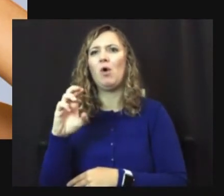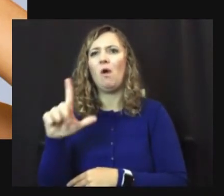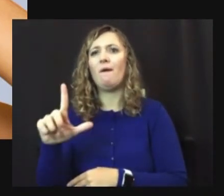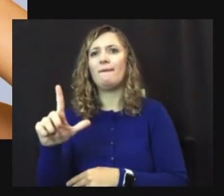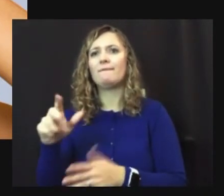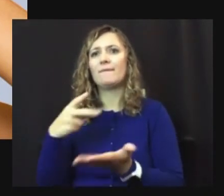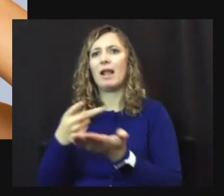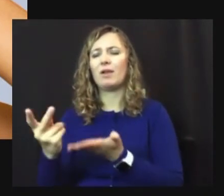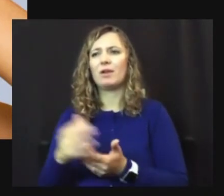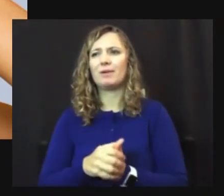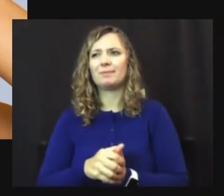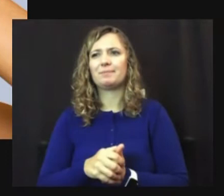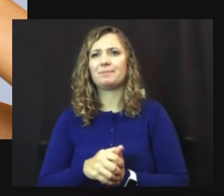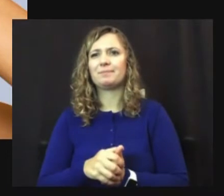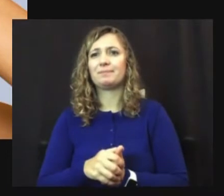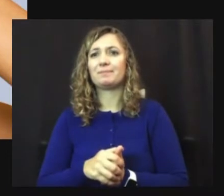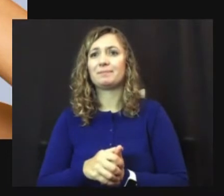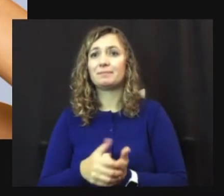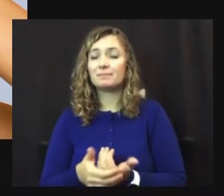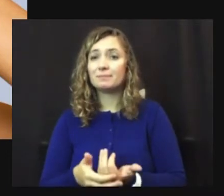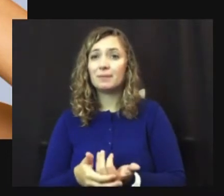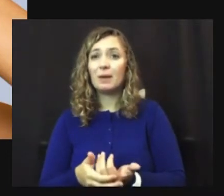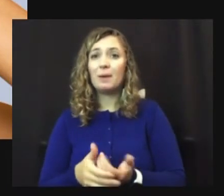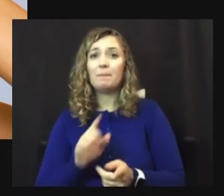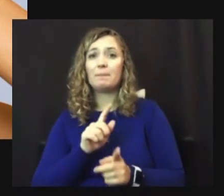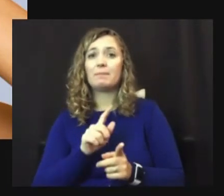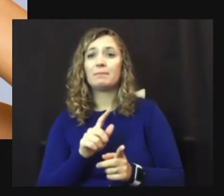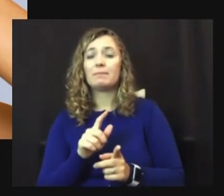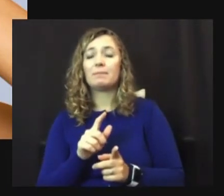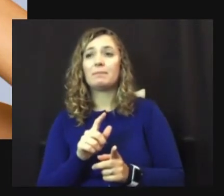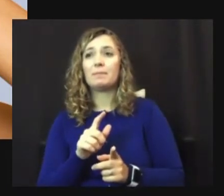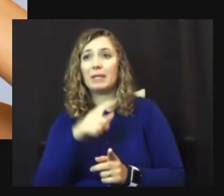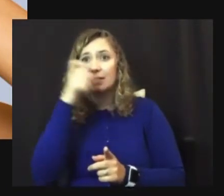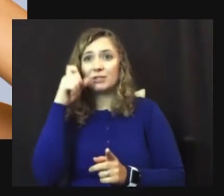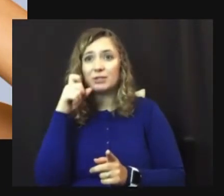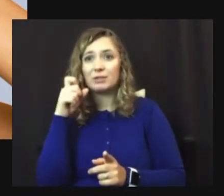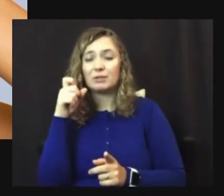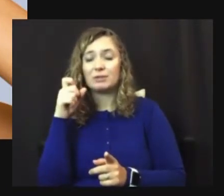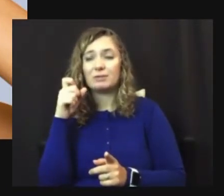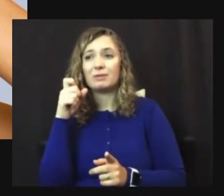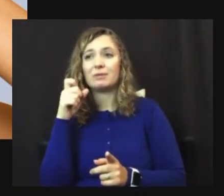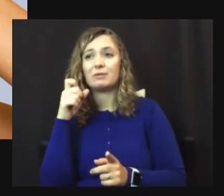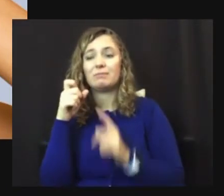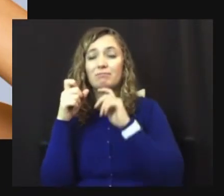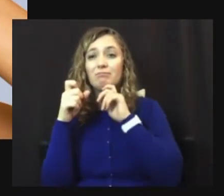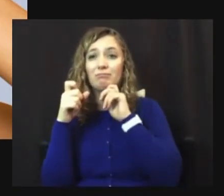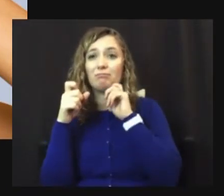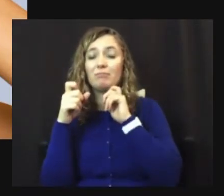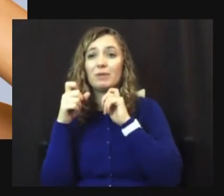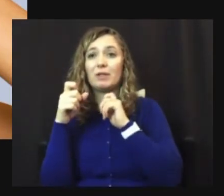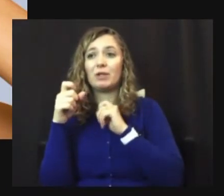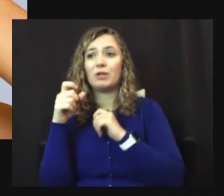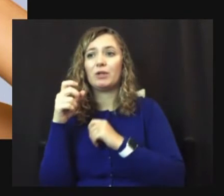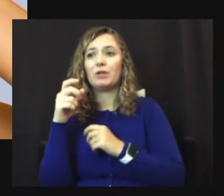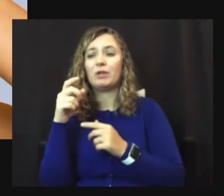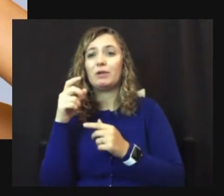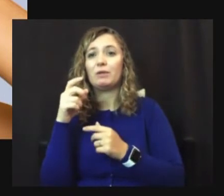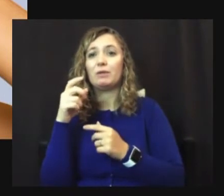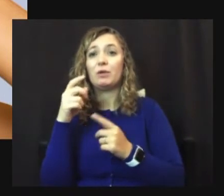But we can't even see our own disability because you don't teach us about it. You don't tell us who we